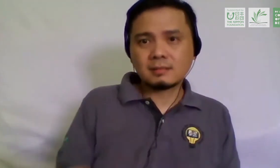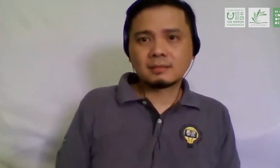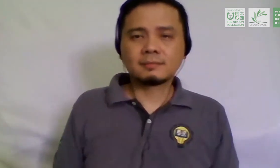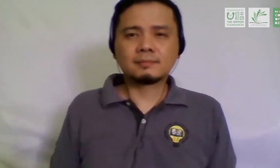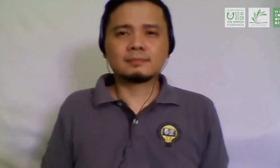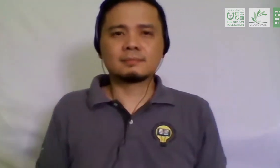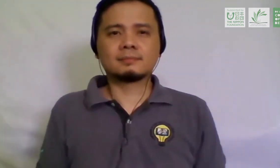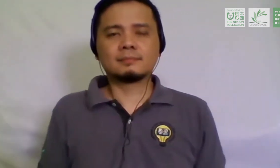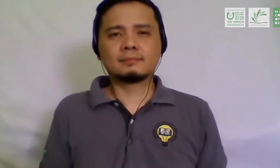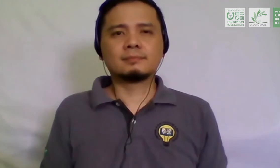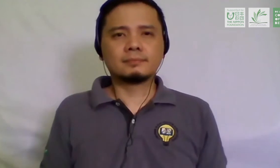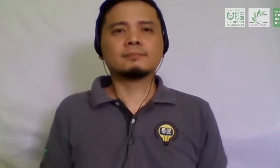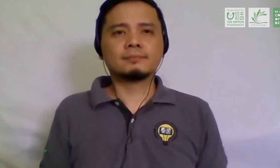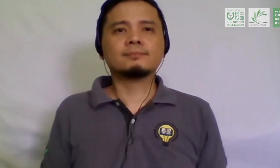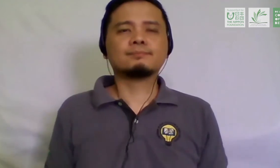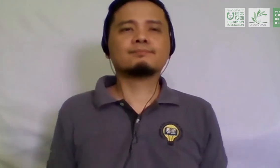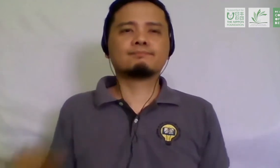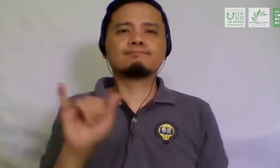Right, okay, Yes,